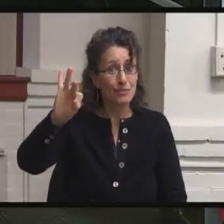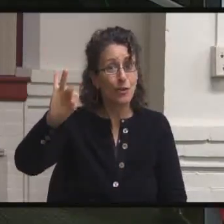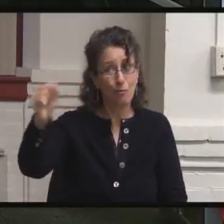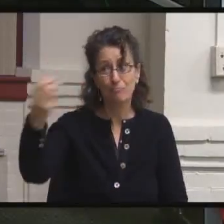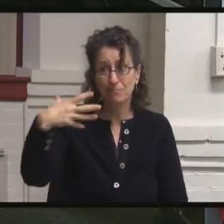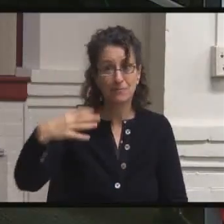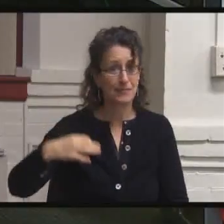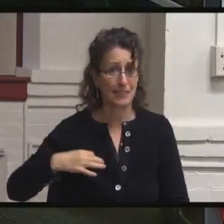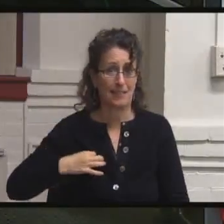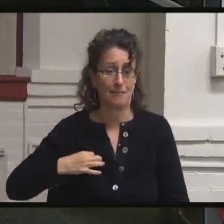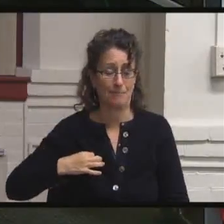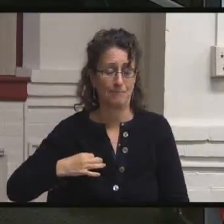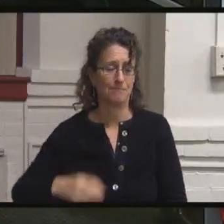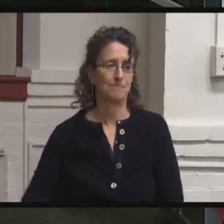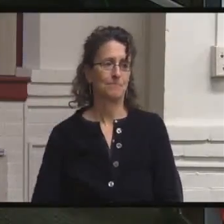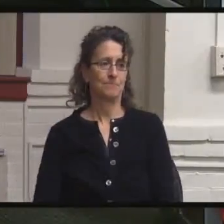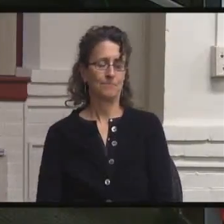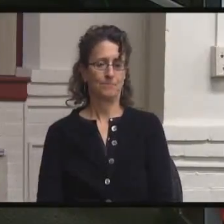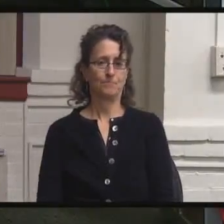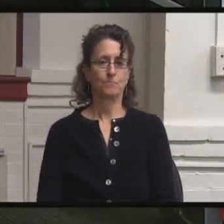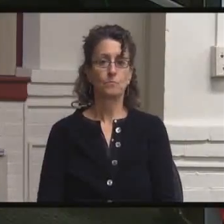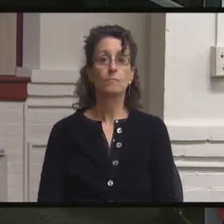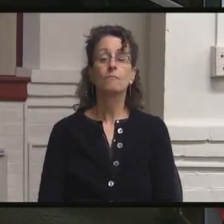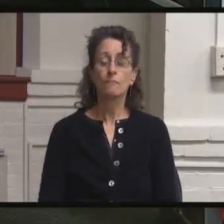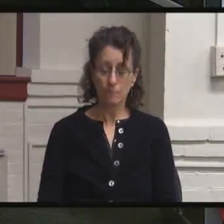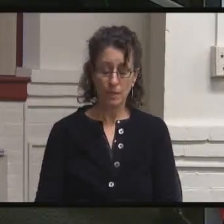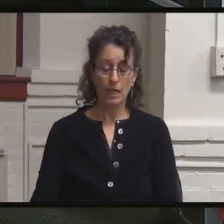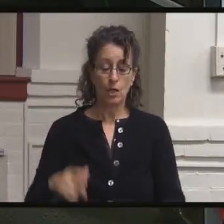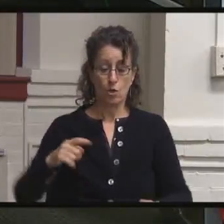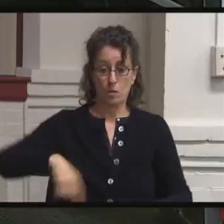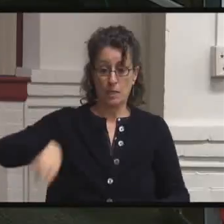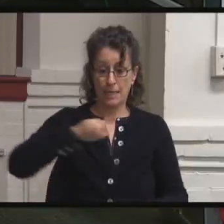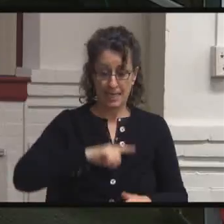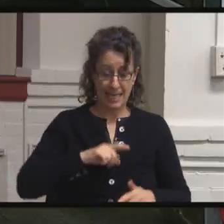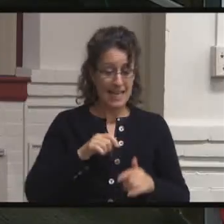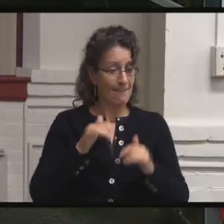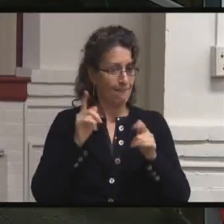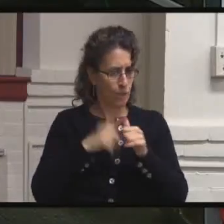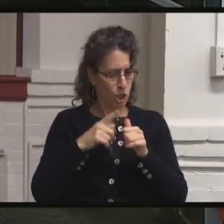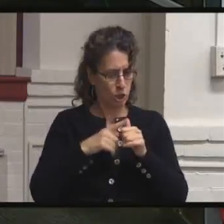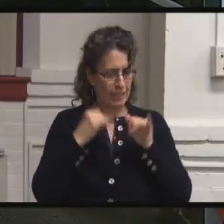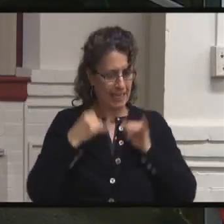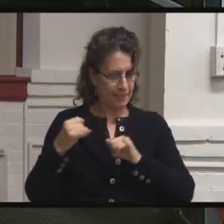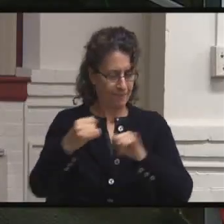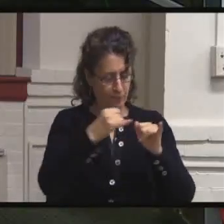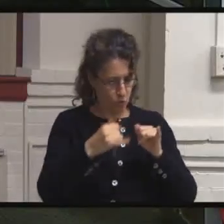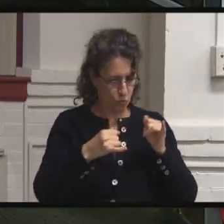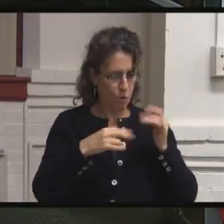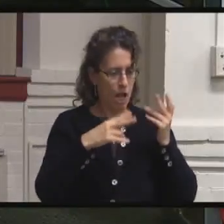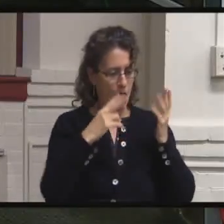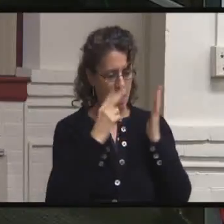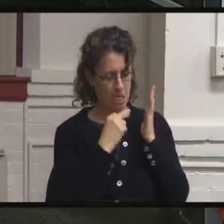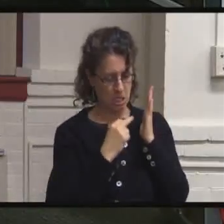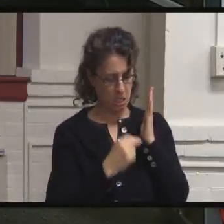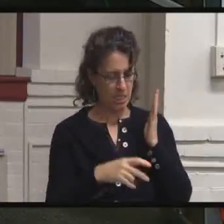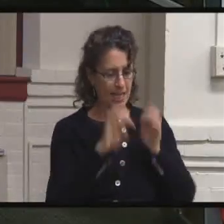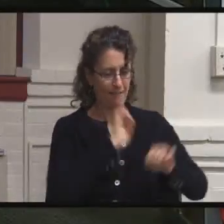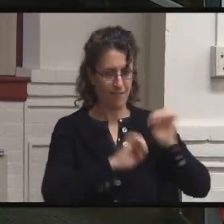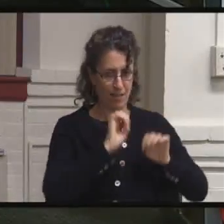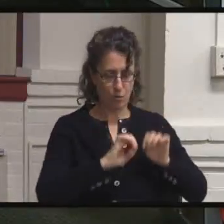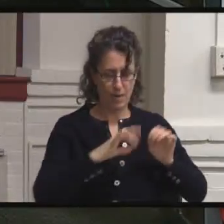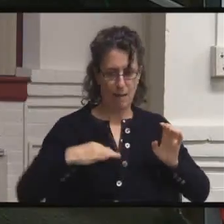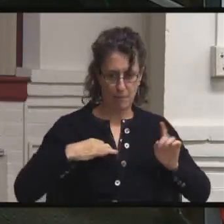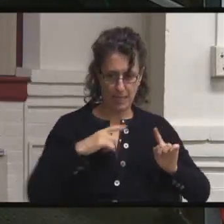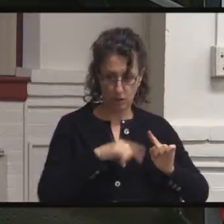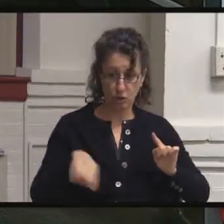members of the ad hoc committee independently reviewed the RFQ, and we narrowed the process after a couple of meetings down to